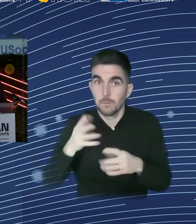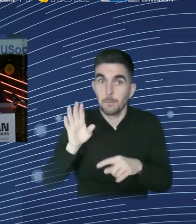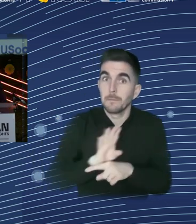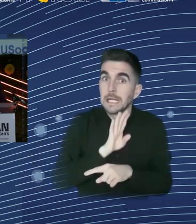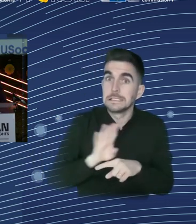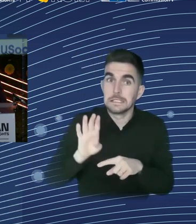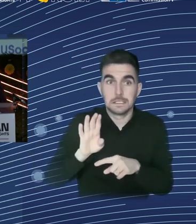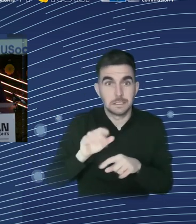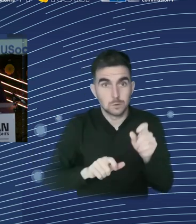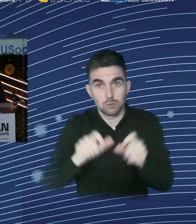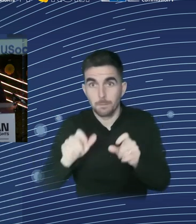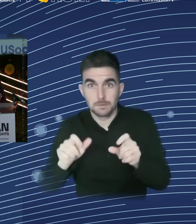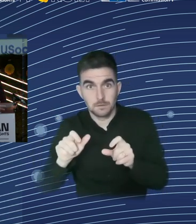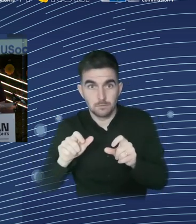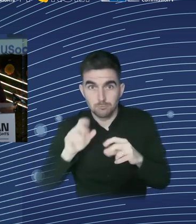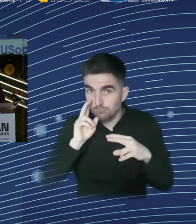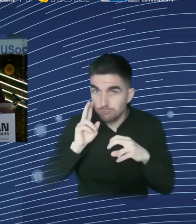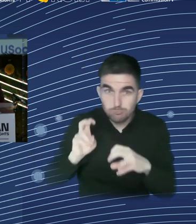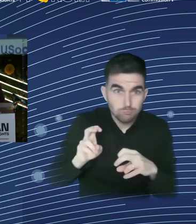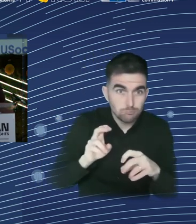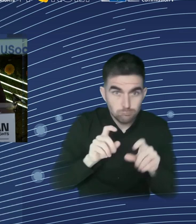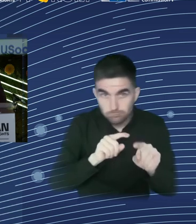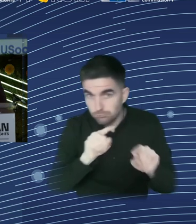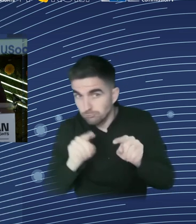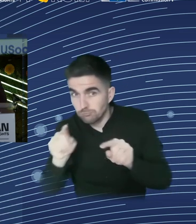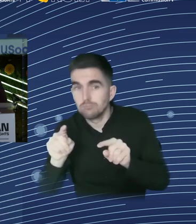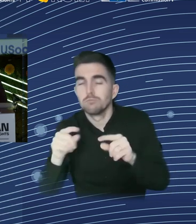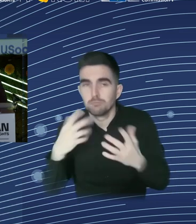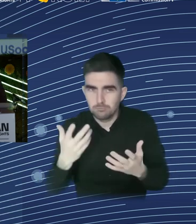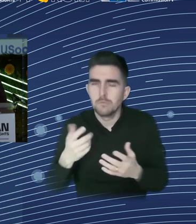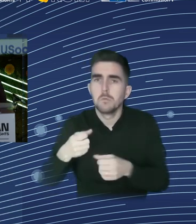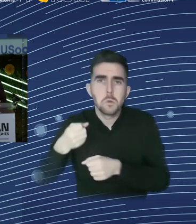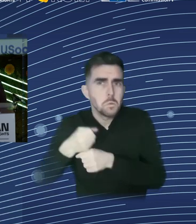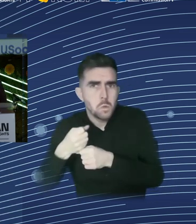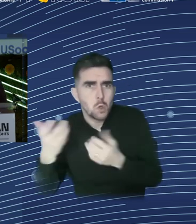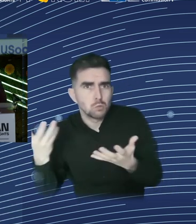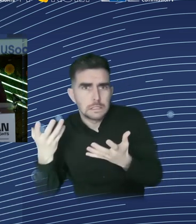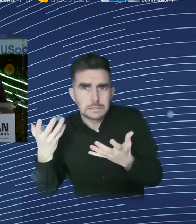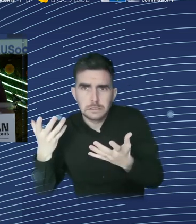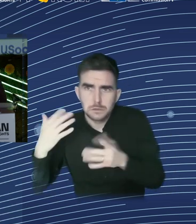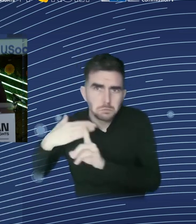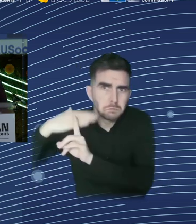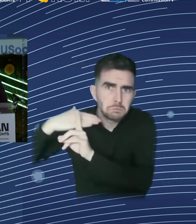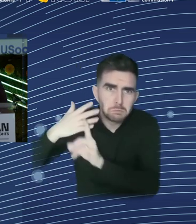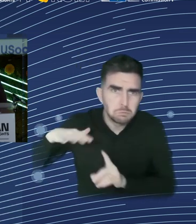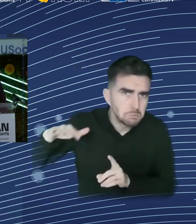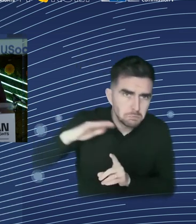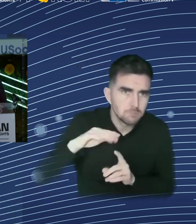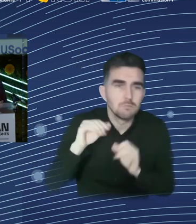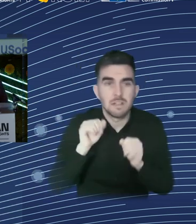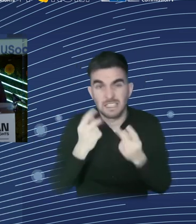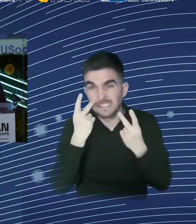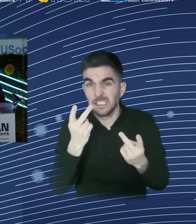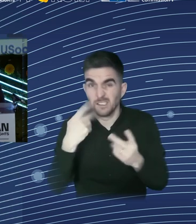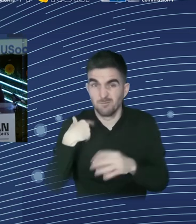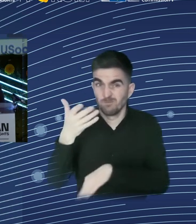ISCO three-digit level and 16 sectors at NACE two-digit level facing persistent labor shortages. In general,